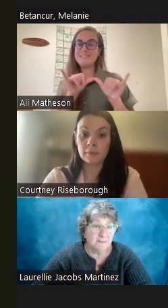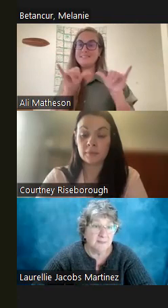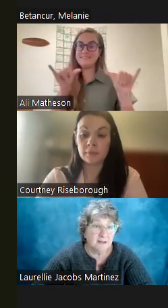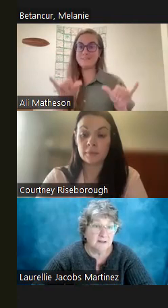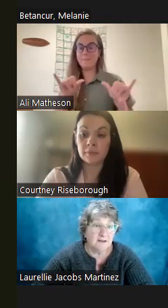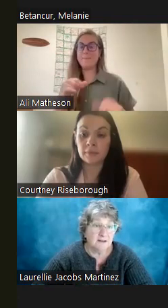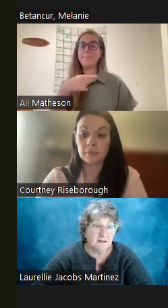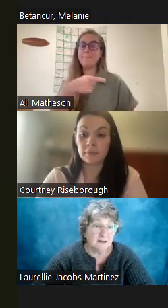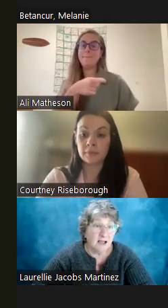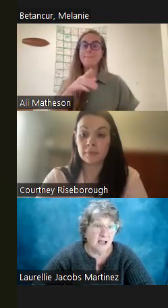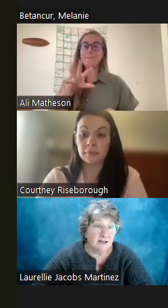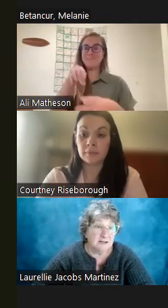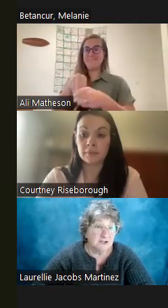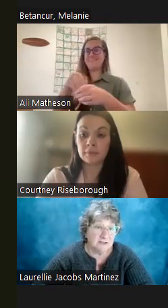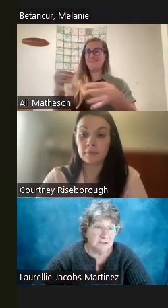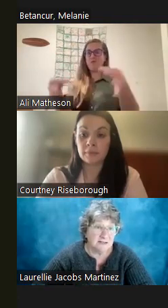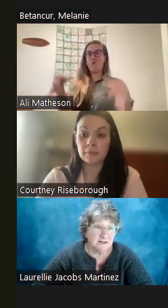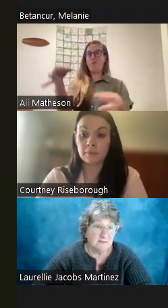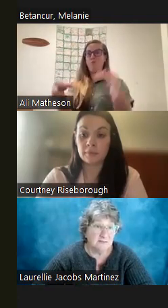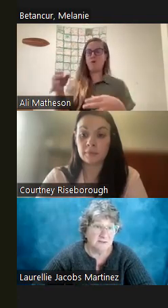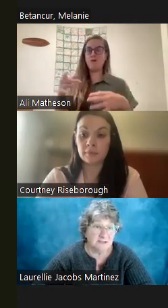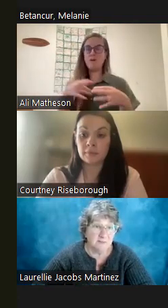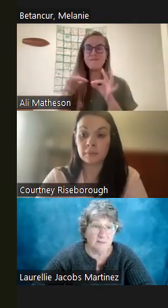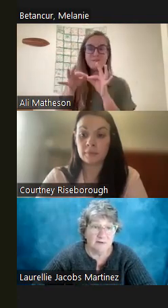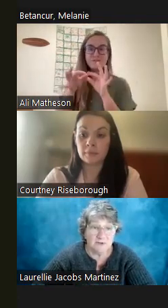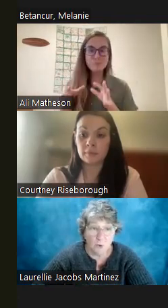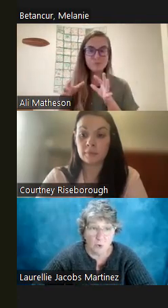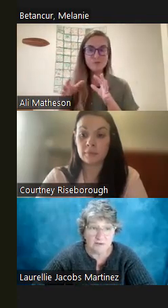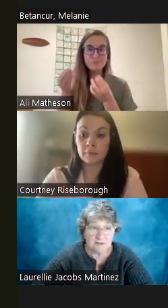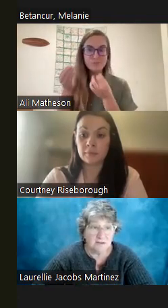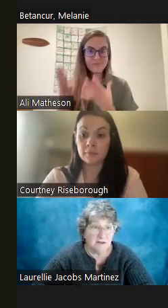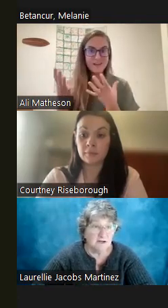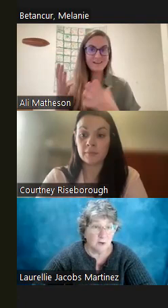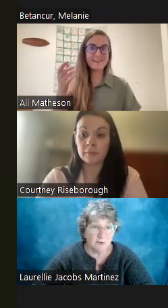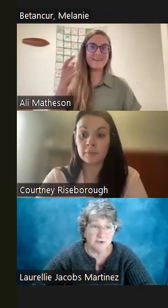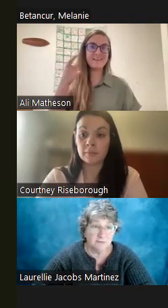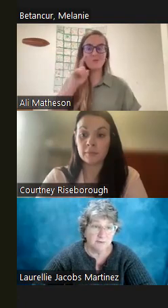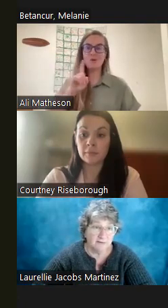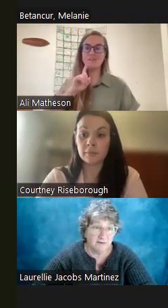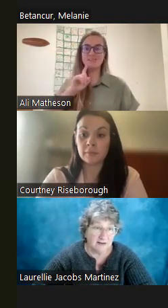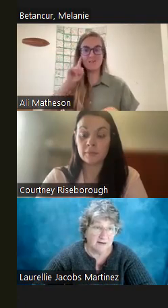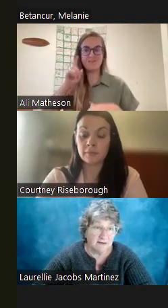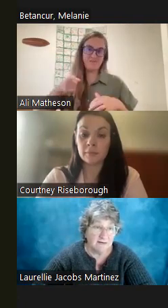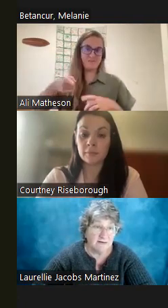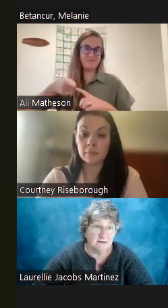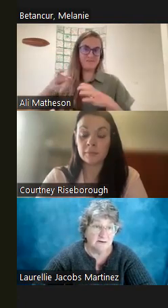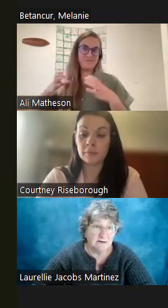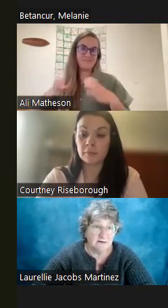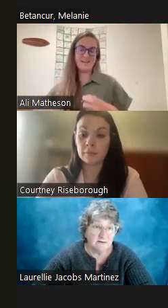And in the justice system, police department, courts, Interpreters should be provided